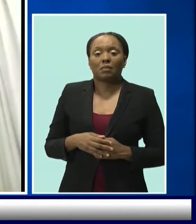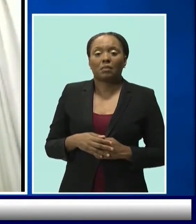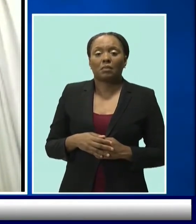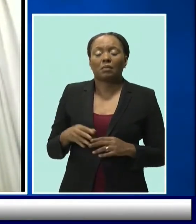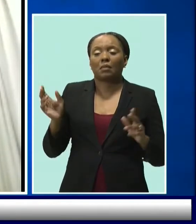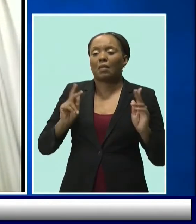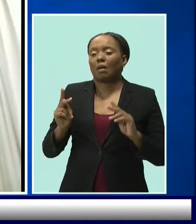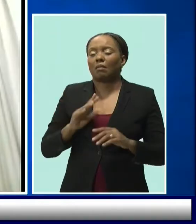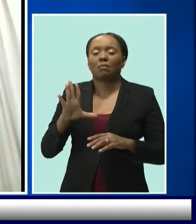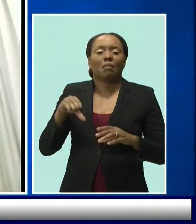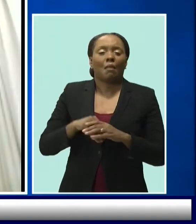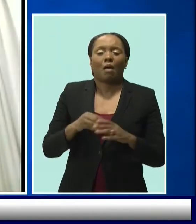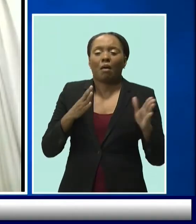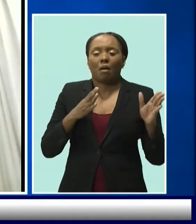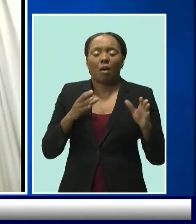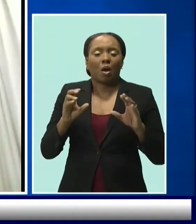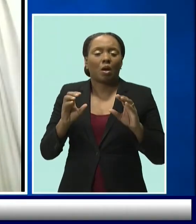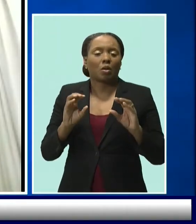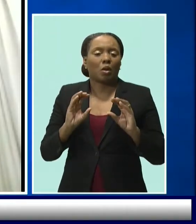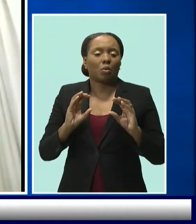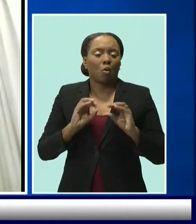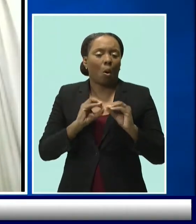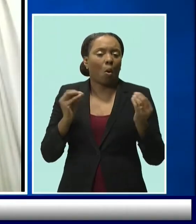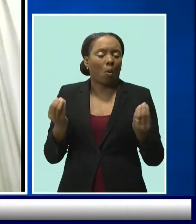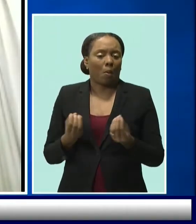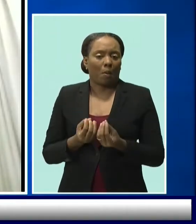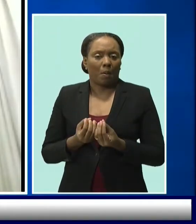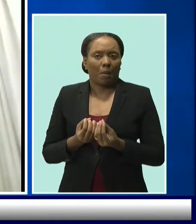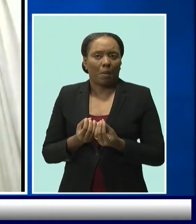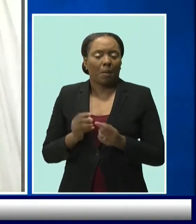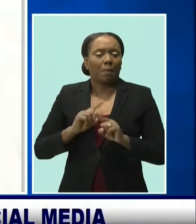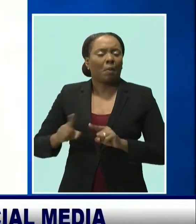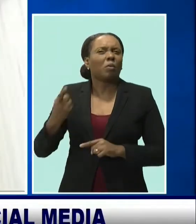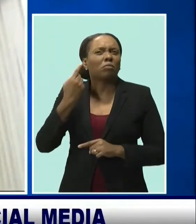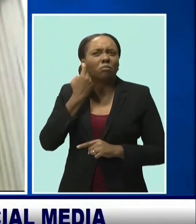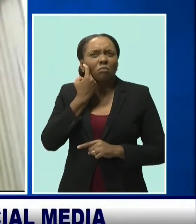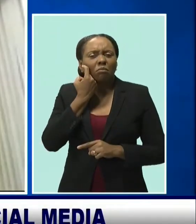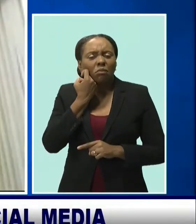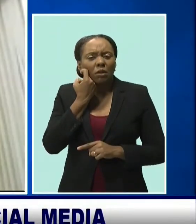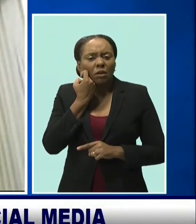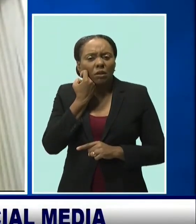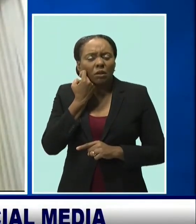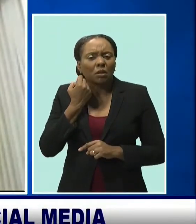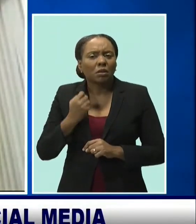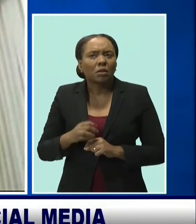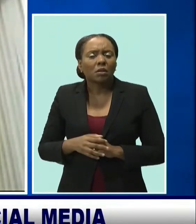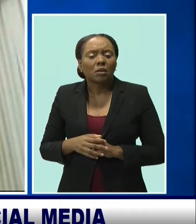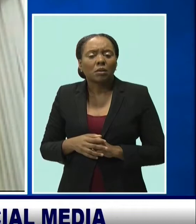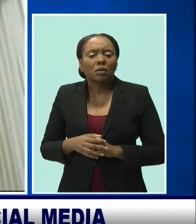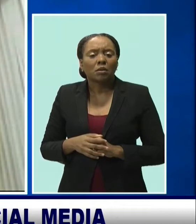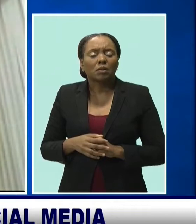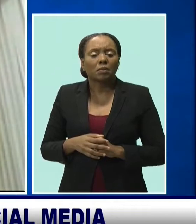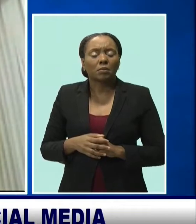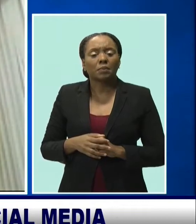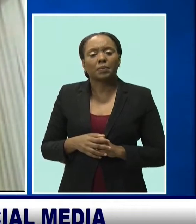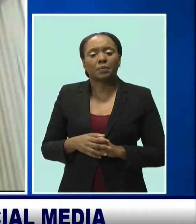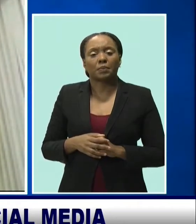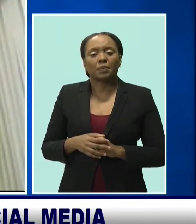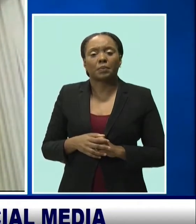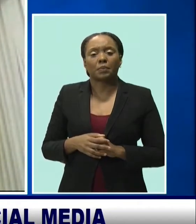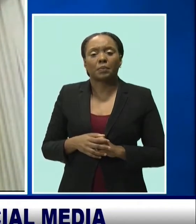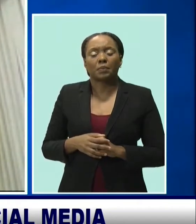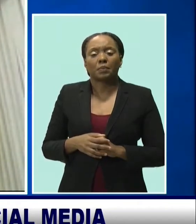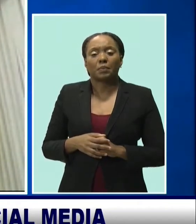organization, and more recently, this has been supplemented by people who appear to operate